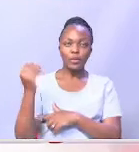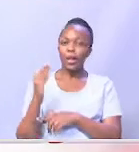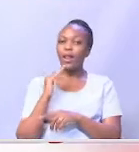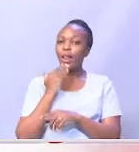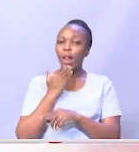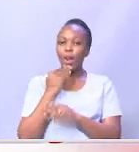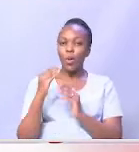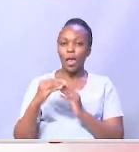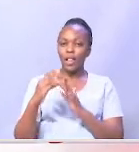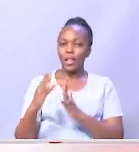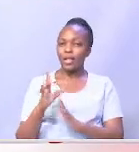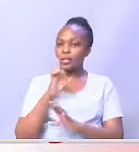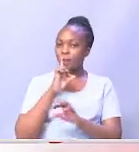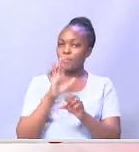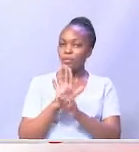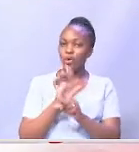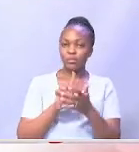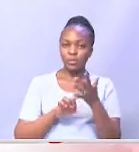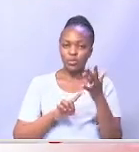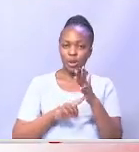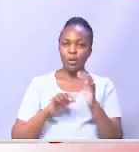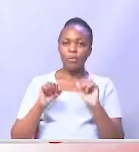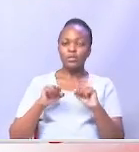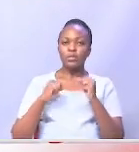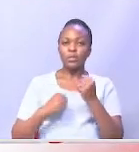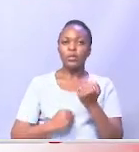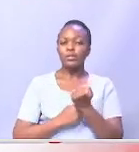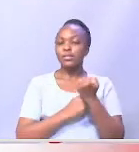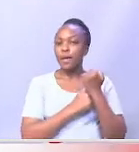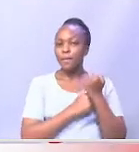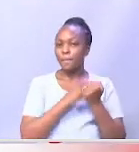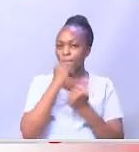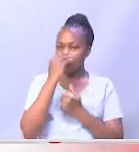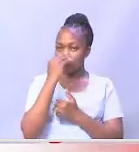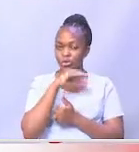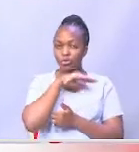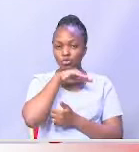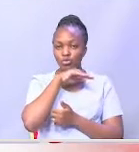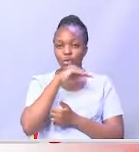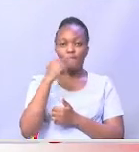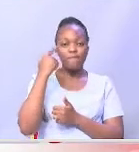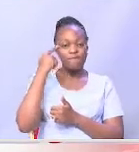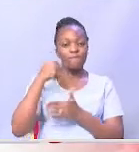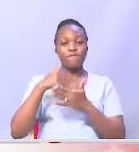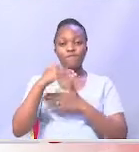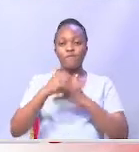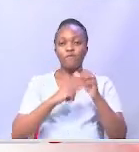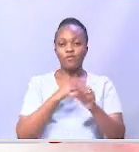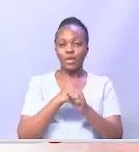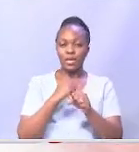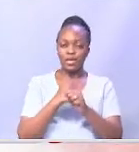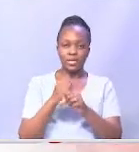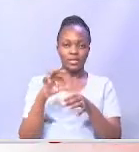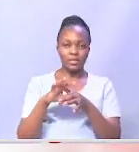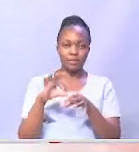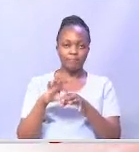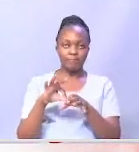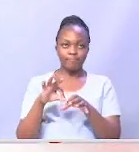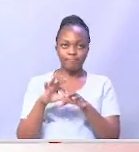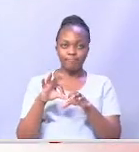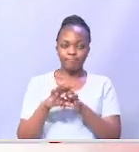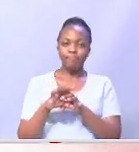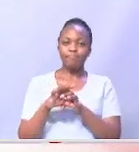Leaders have promised to rally behind ODM leader Raila Odinga ahead of the 2022 general elections. As Eliza